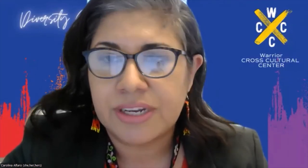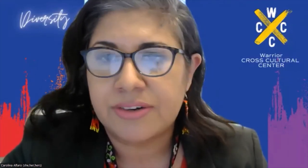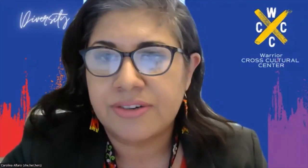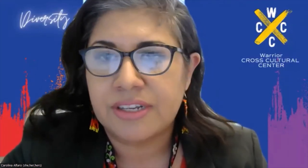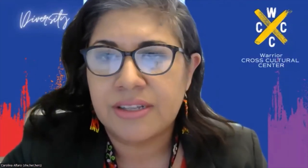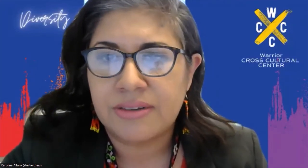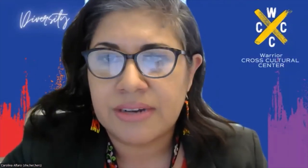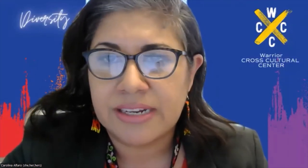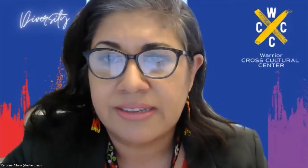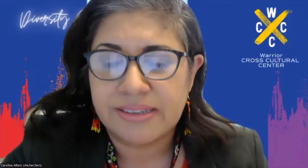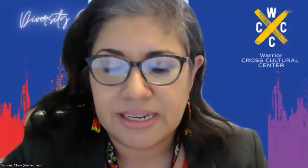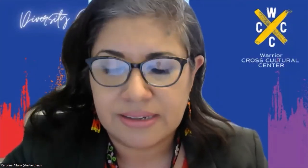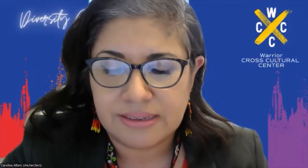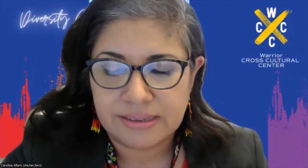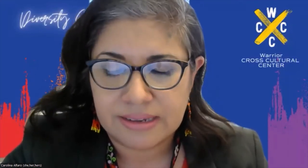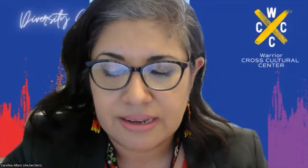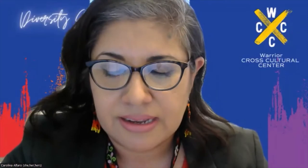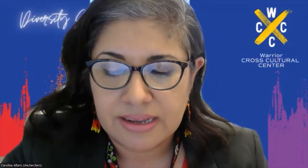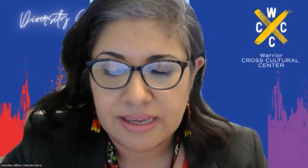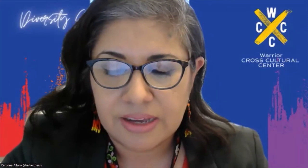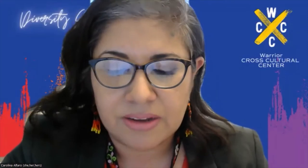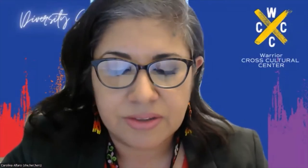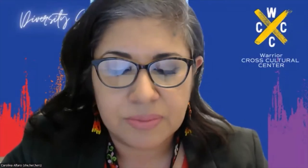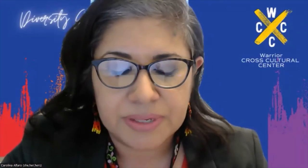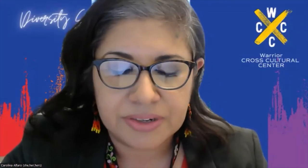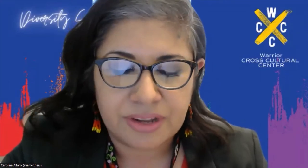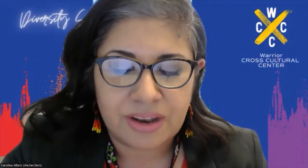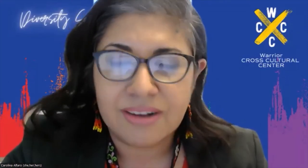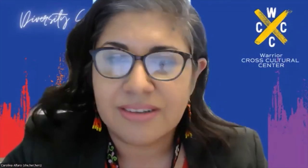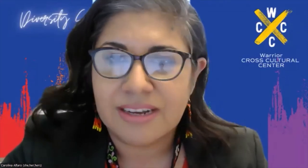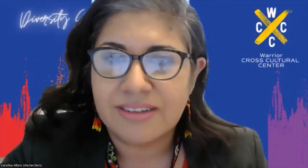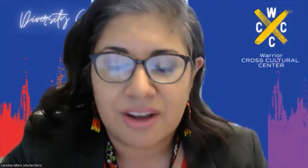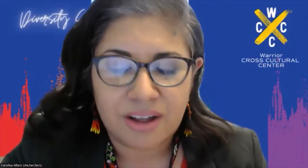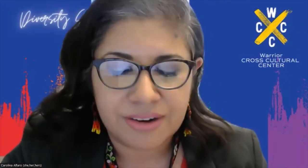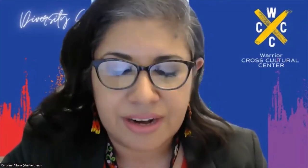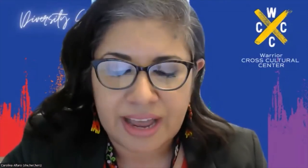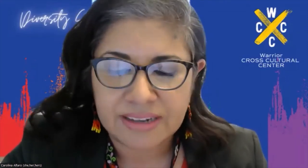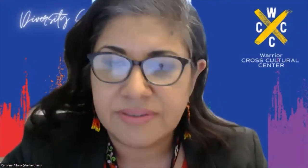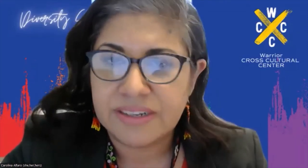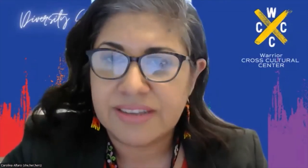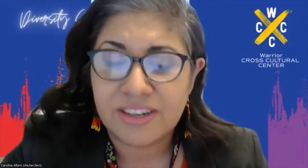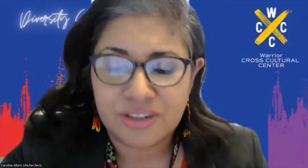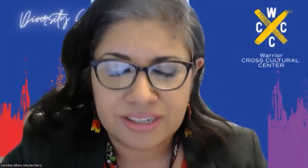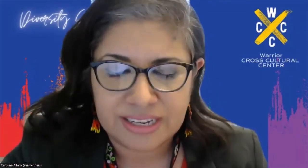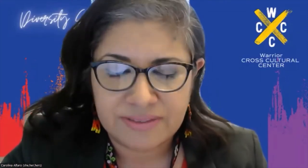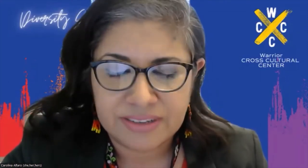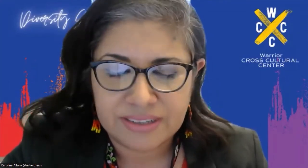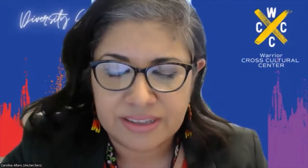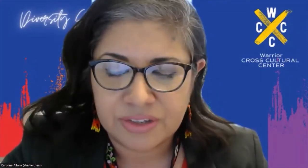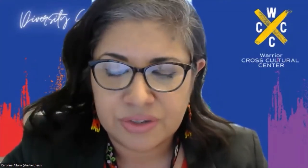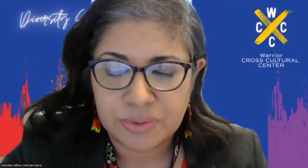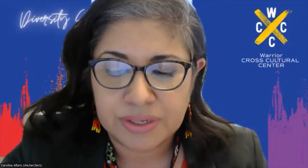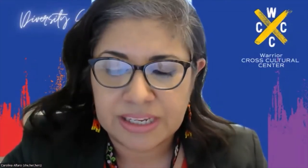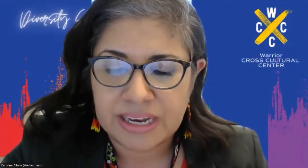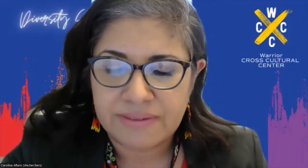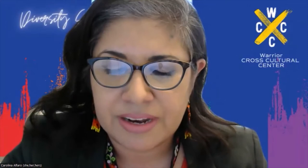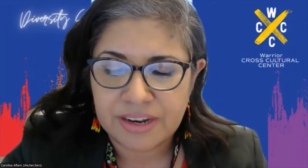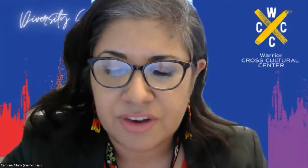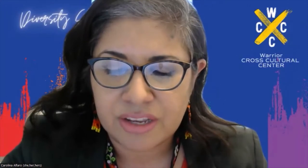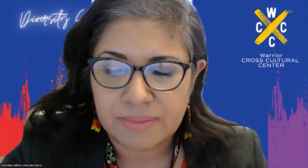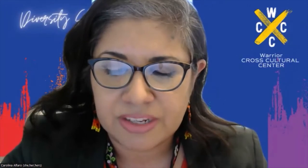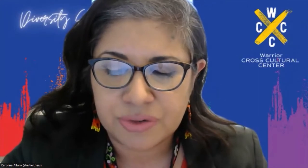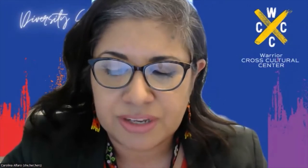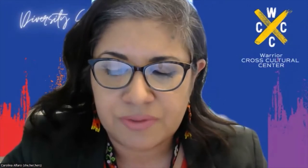and educators in the United States. He also appears alongside scholar and activist Angela Davis in the